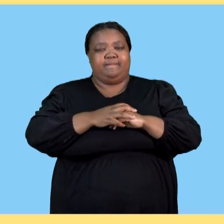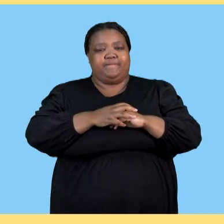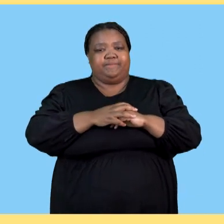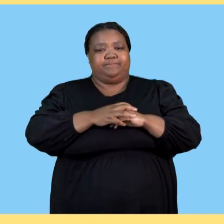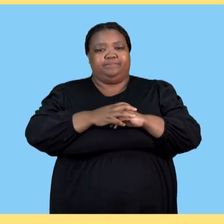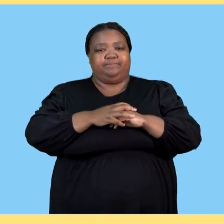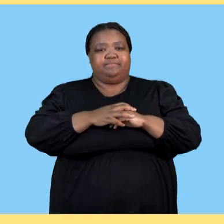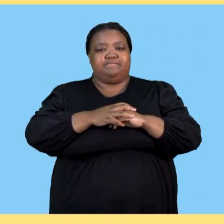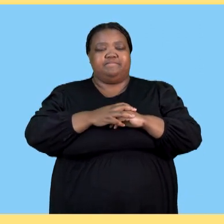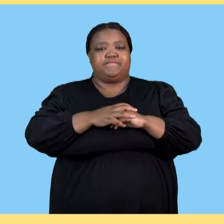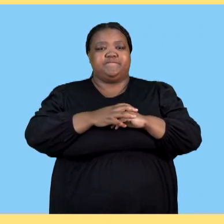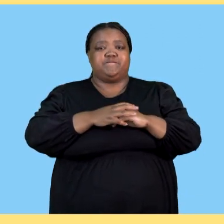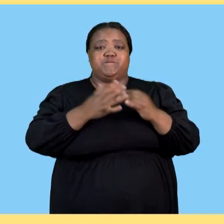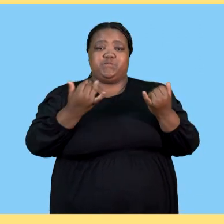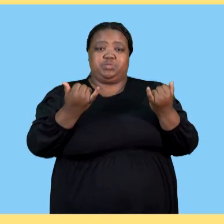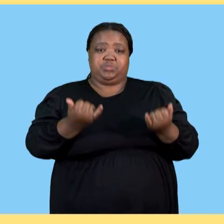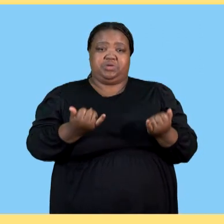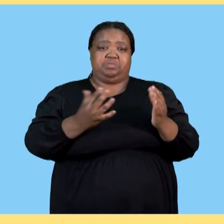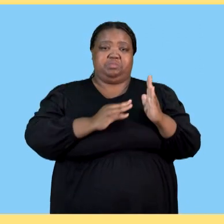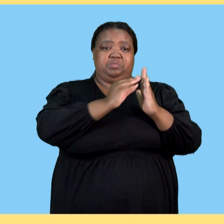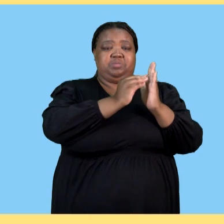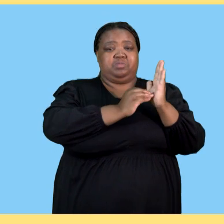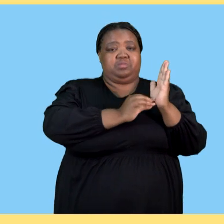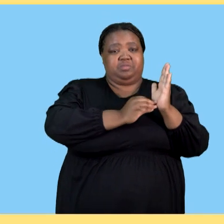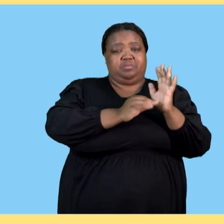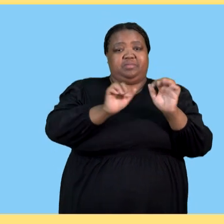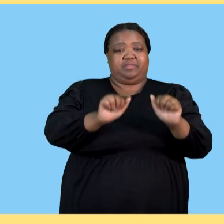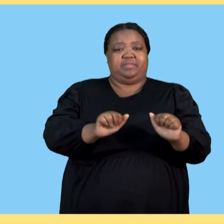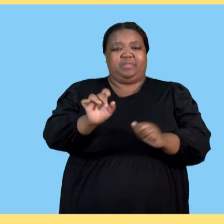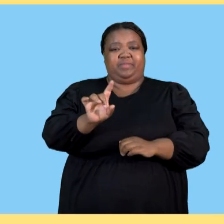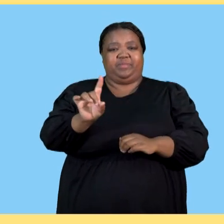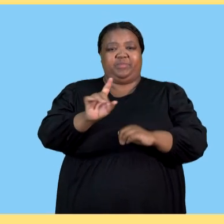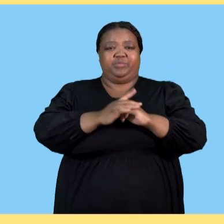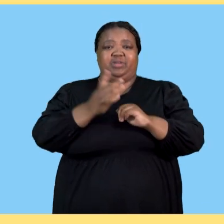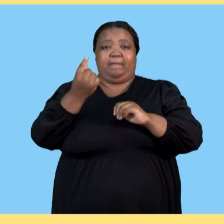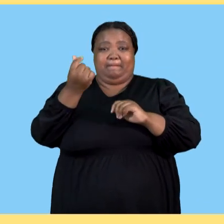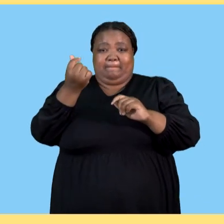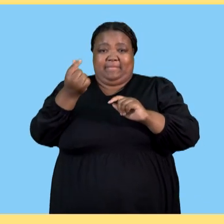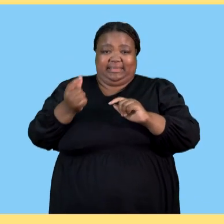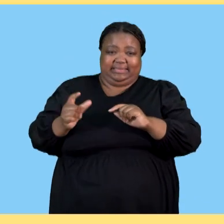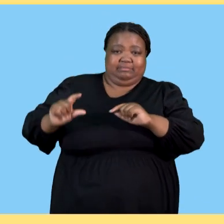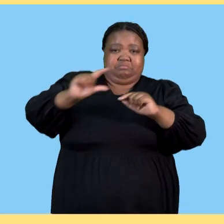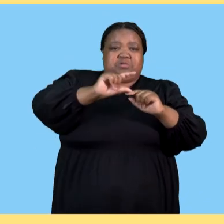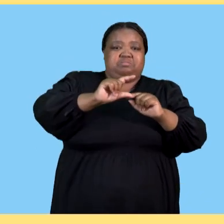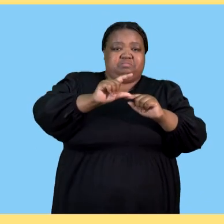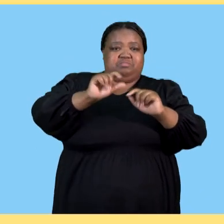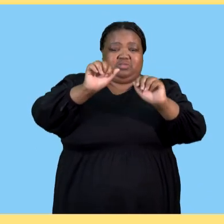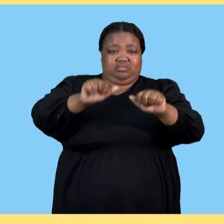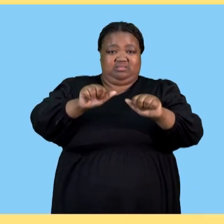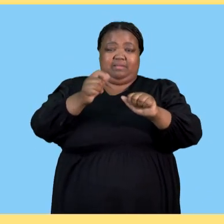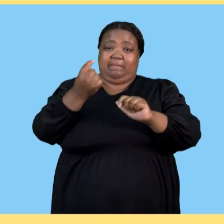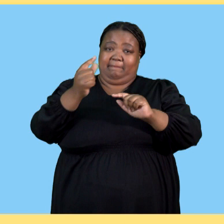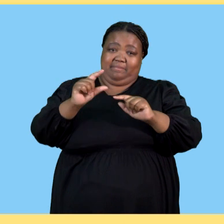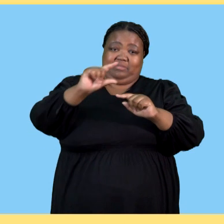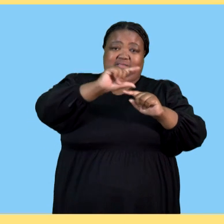270,000. And we would then record what is known as interest. We